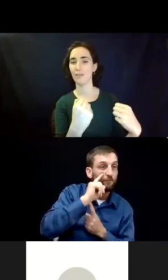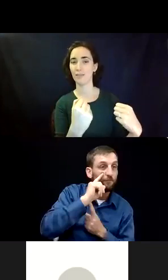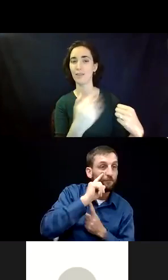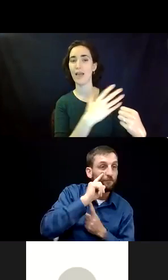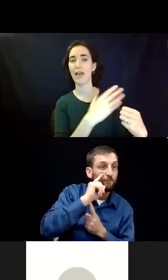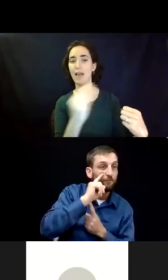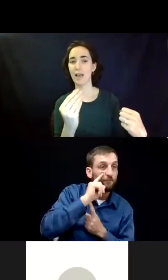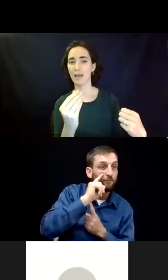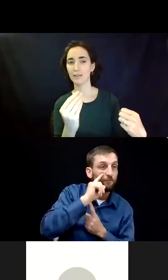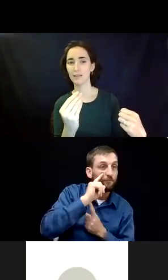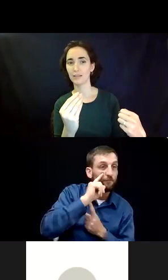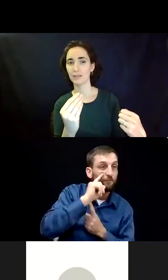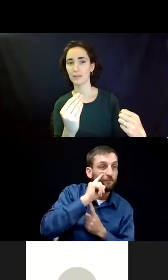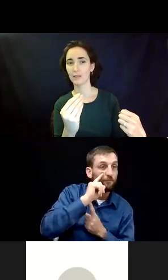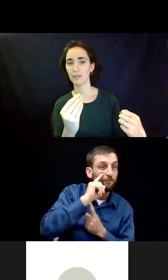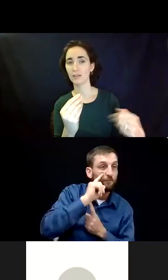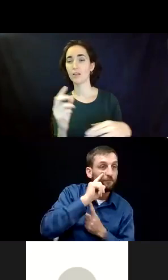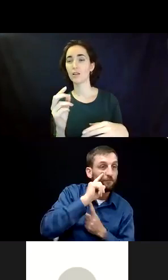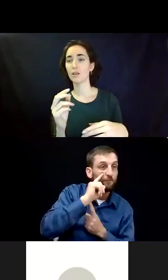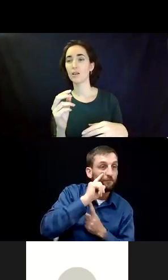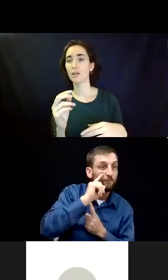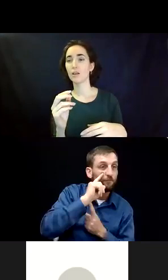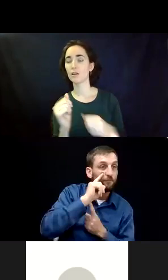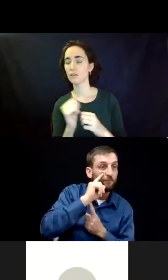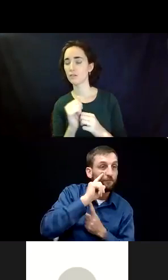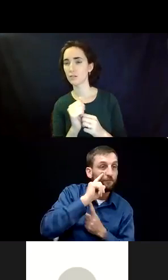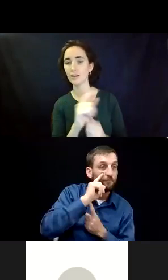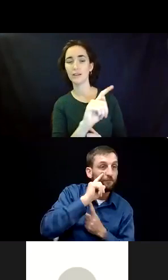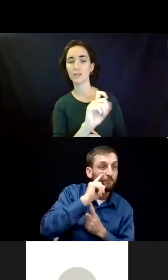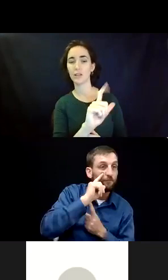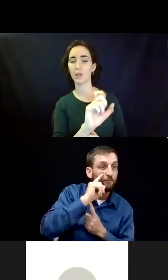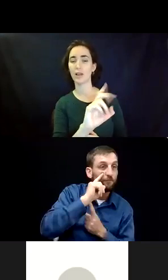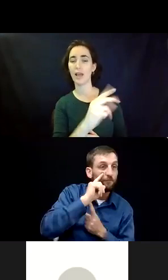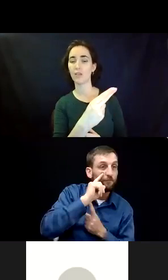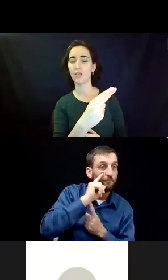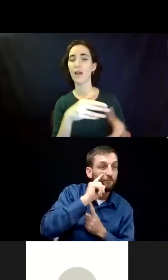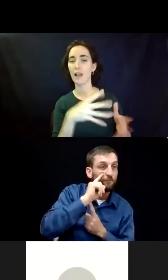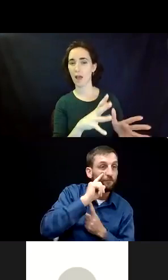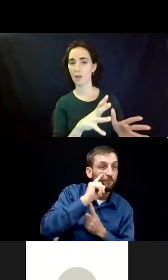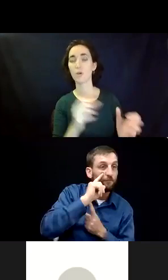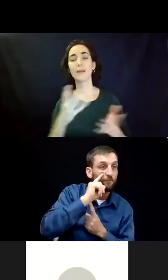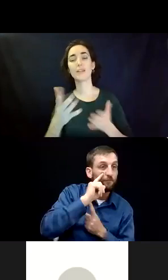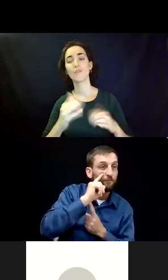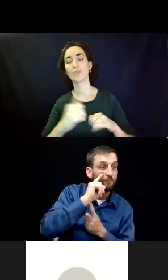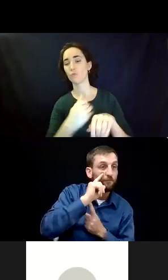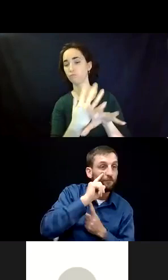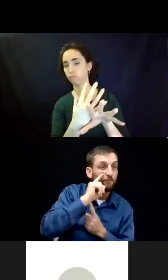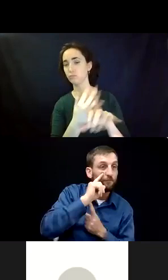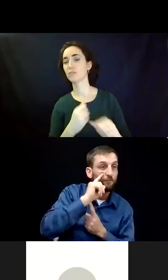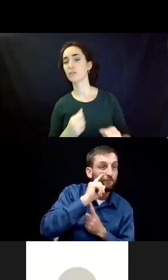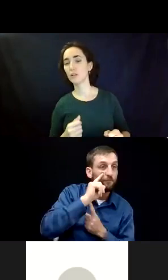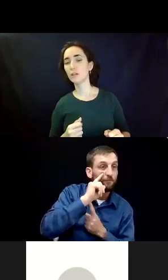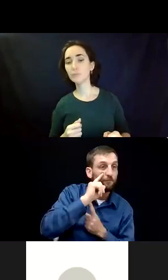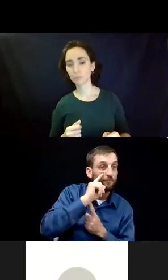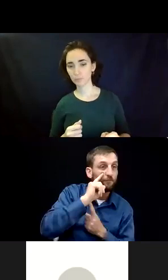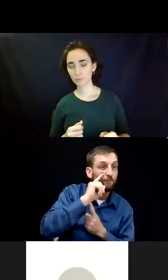and the utilization. I know you've heard a lot of services are being delivered. So one of the things